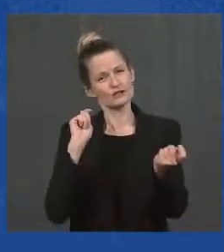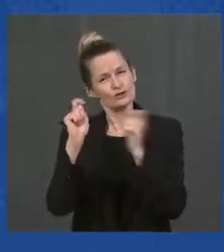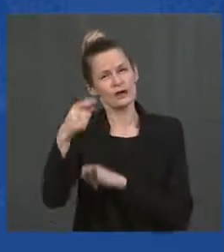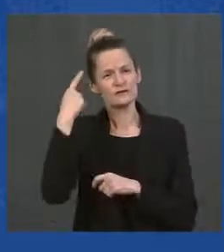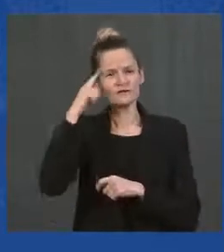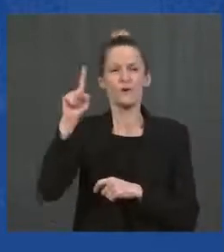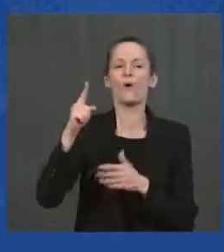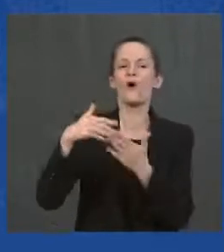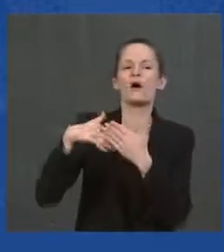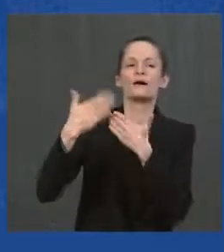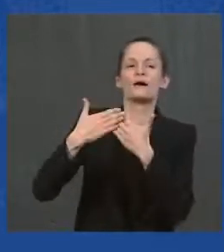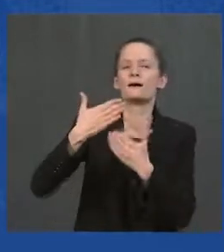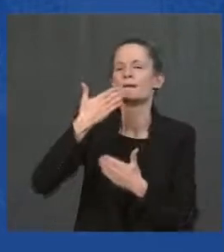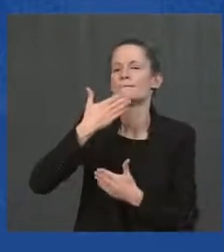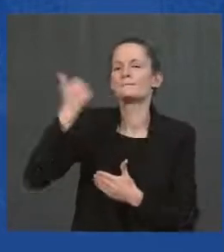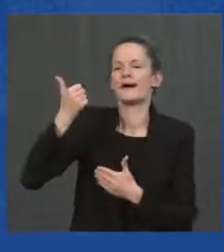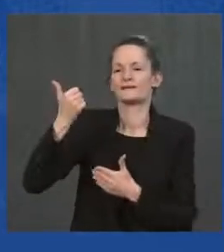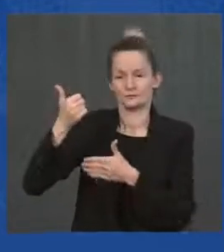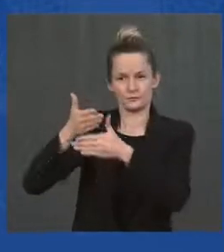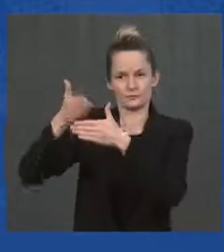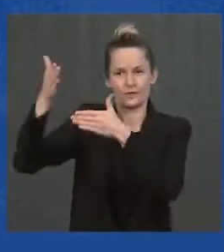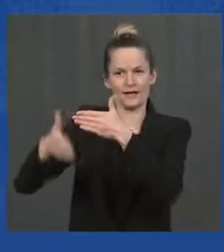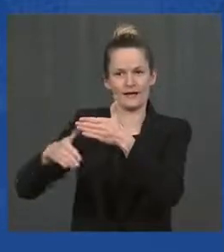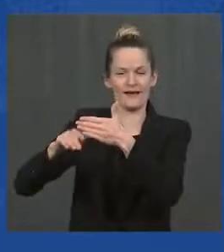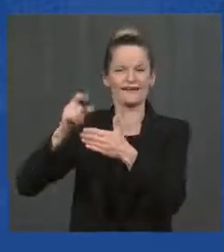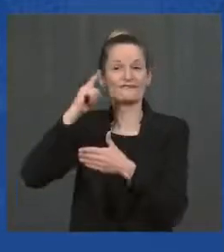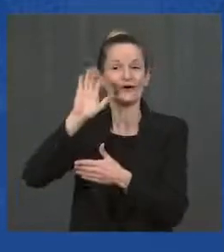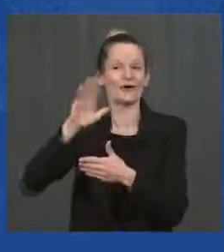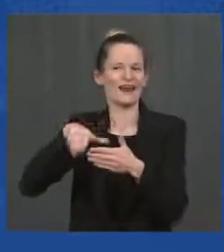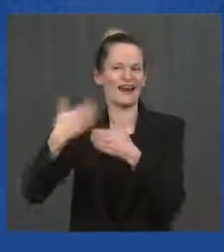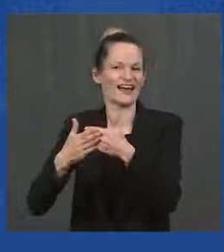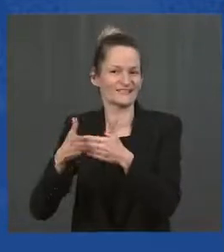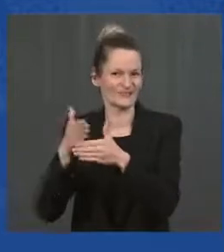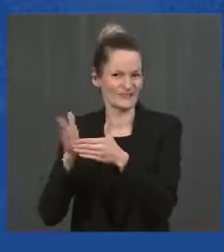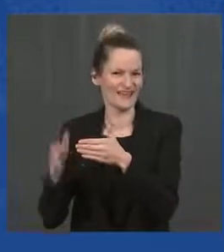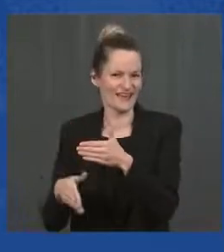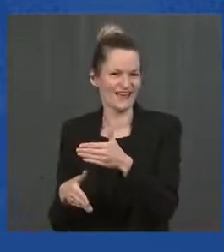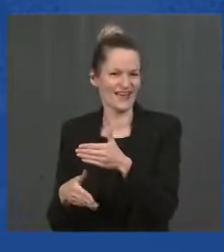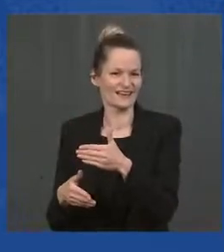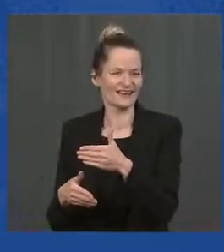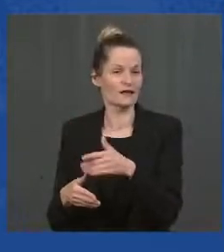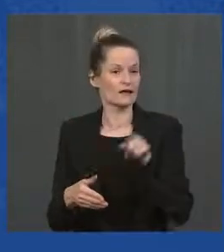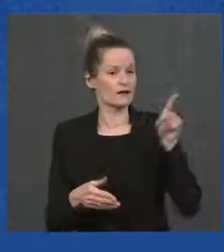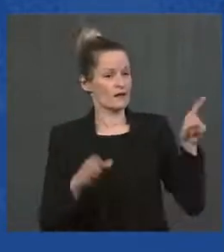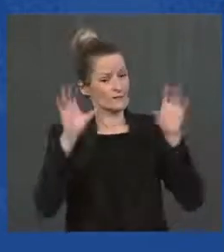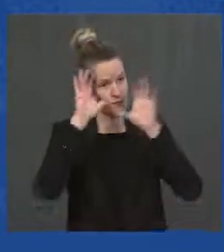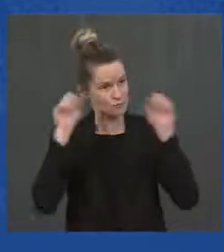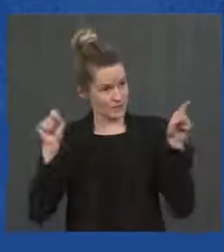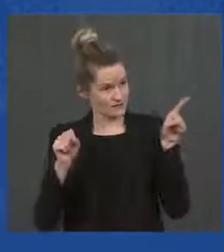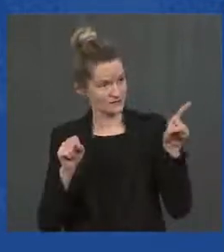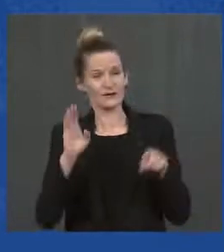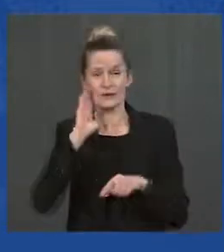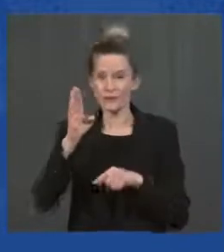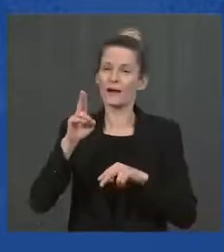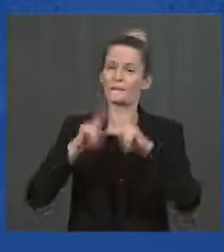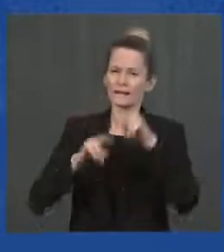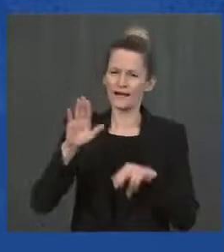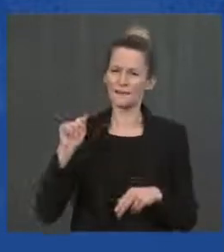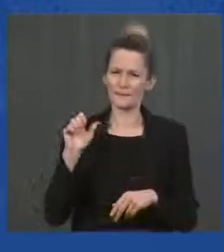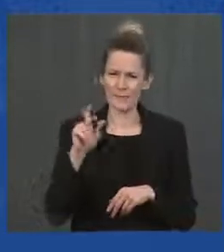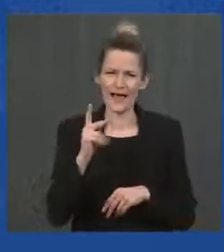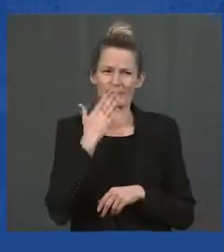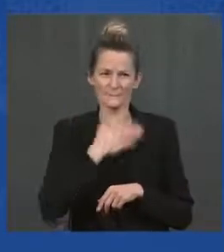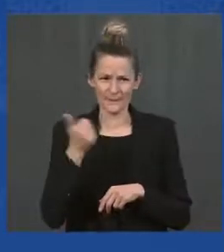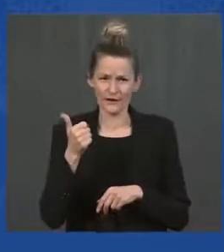game-changing leadership of the Biden-Harris administration, we will build back better with unions. That's